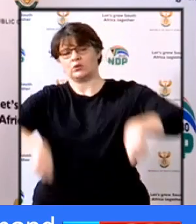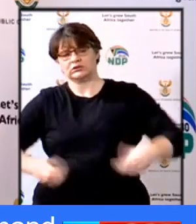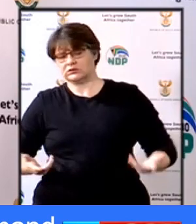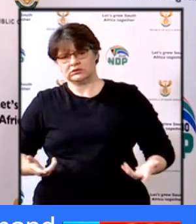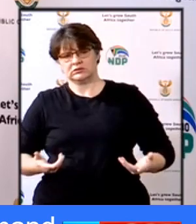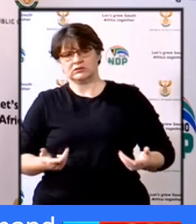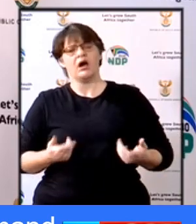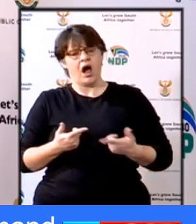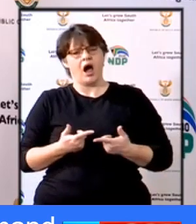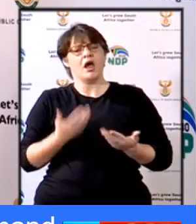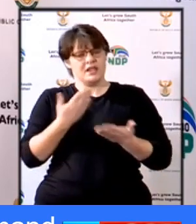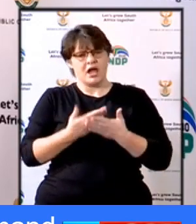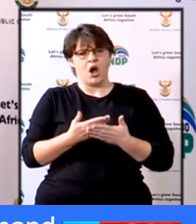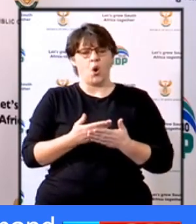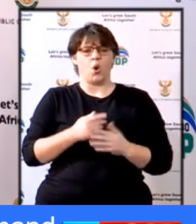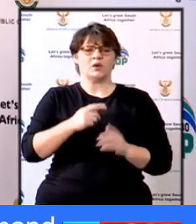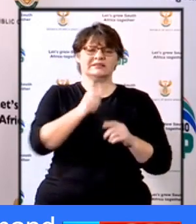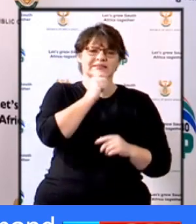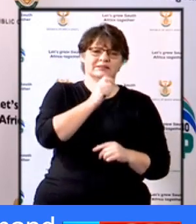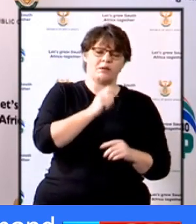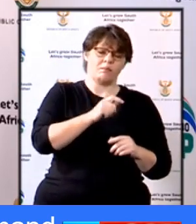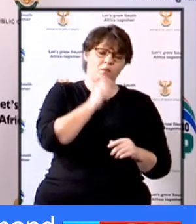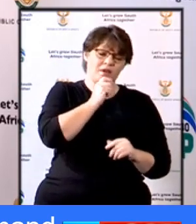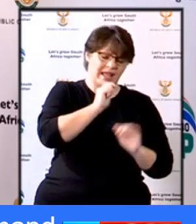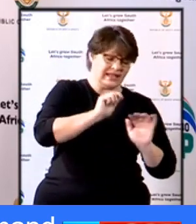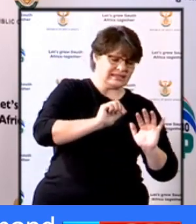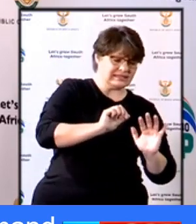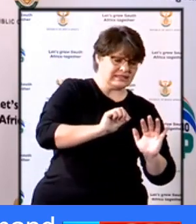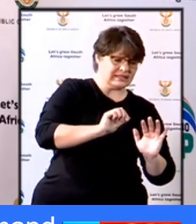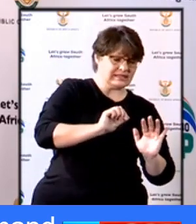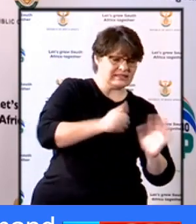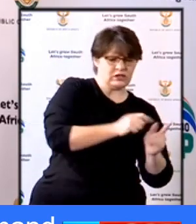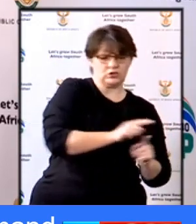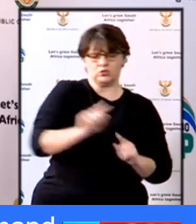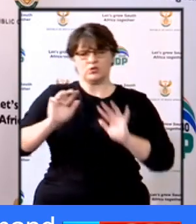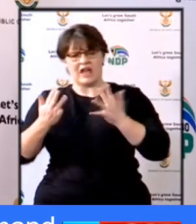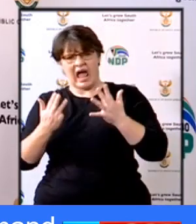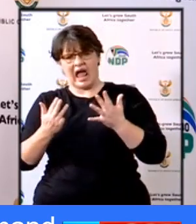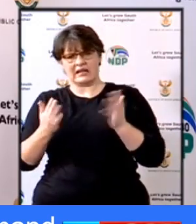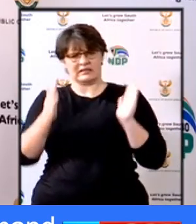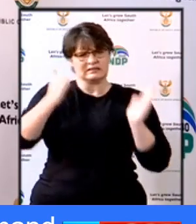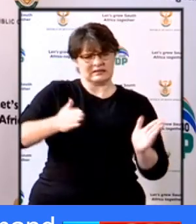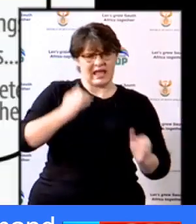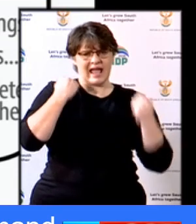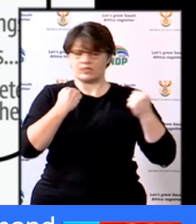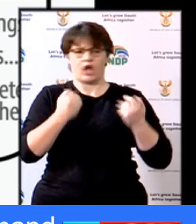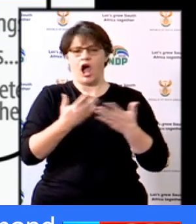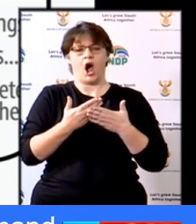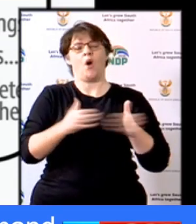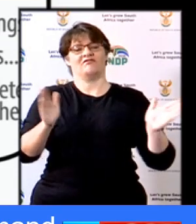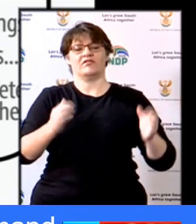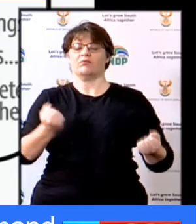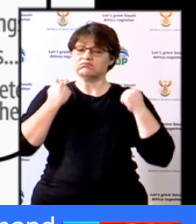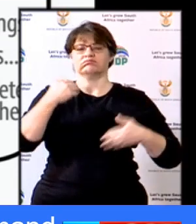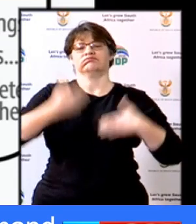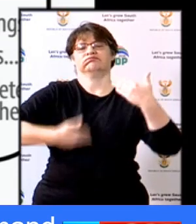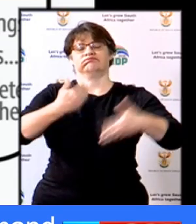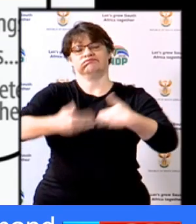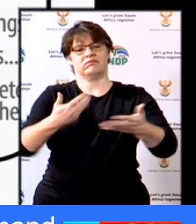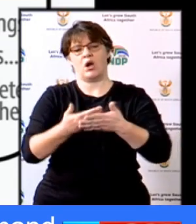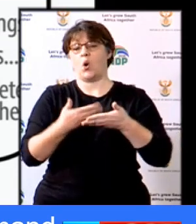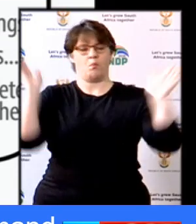and cycling. However, this is permitted as long as this is not done